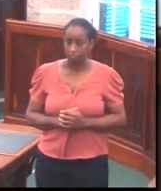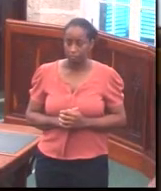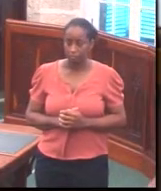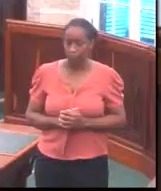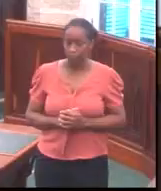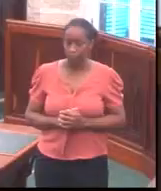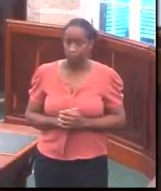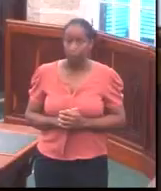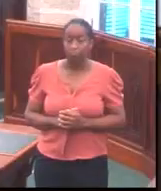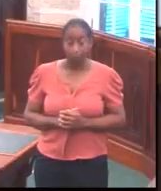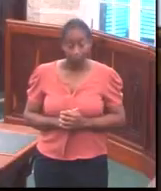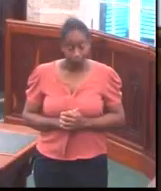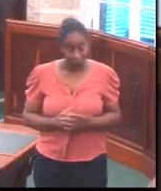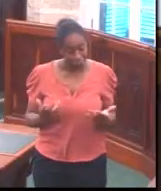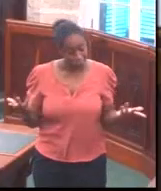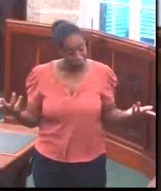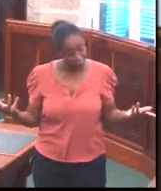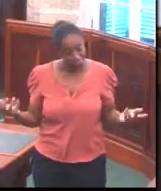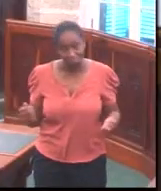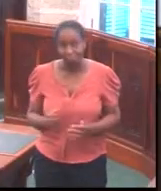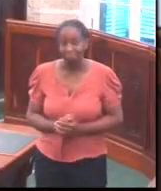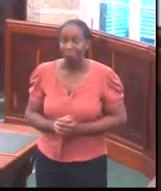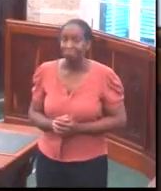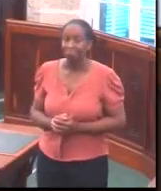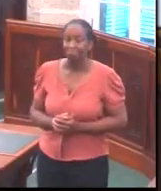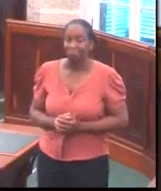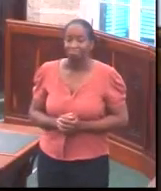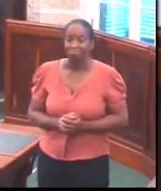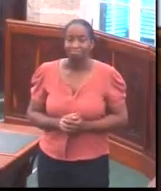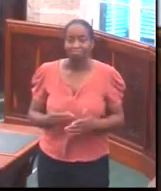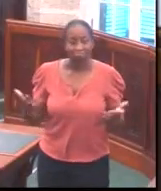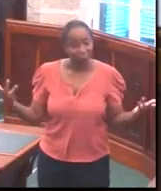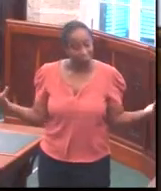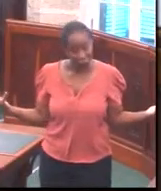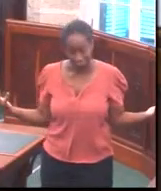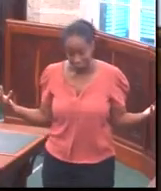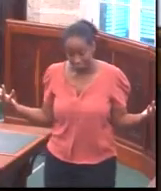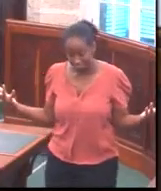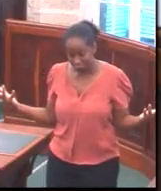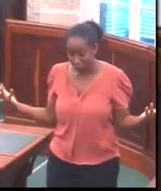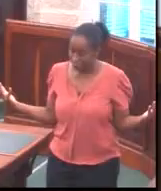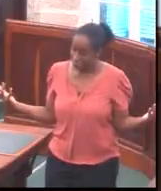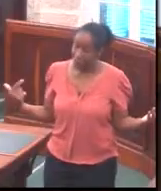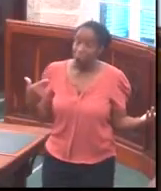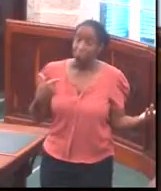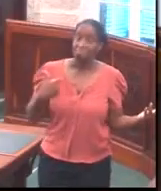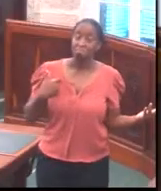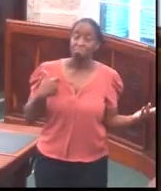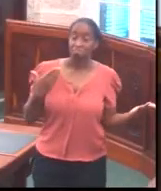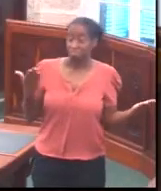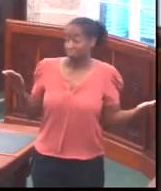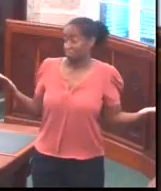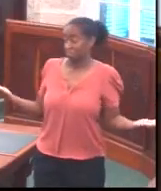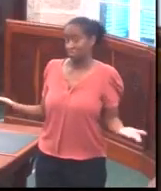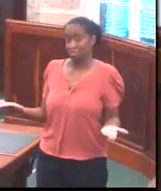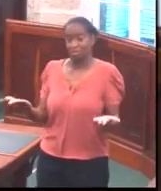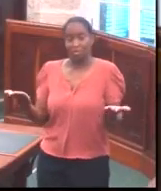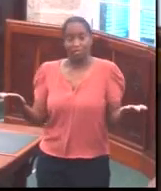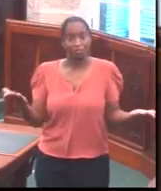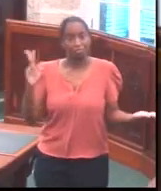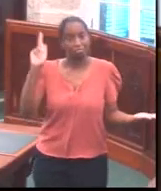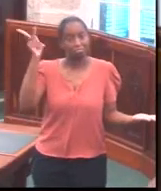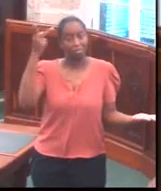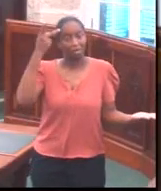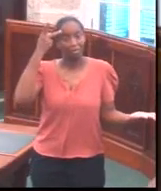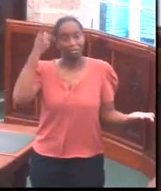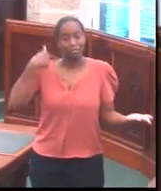accuse you of trampling my right to freedom of speech in, of all places, of Parliament. And